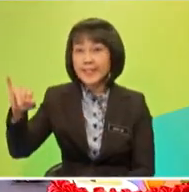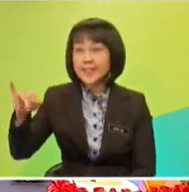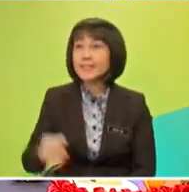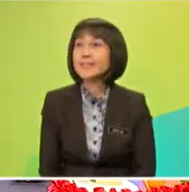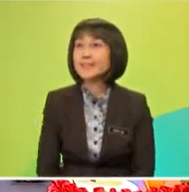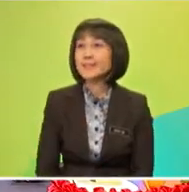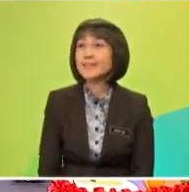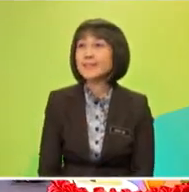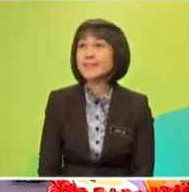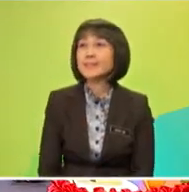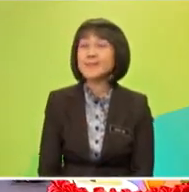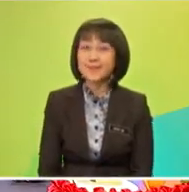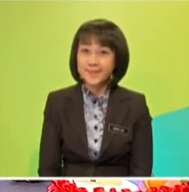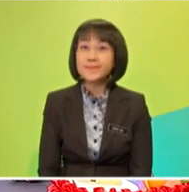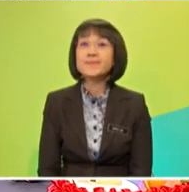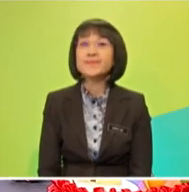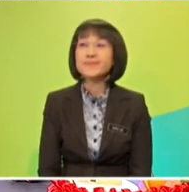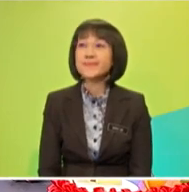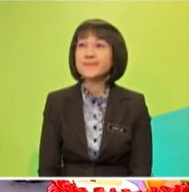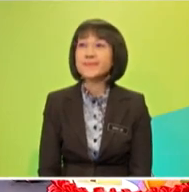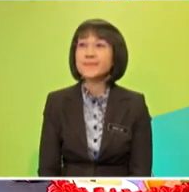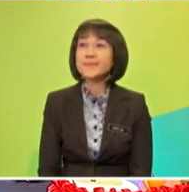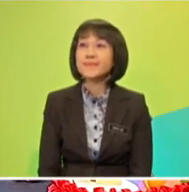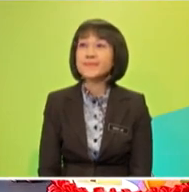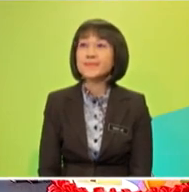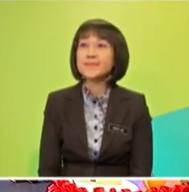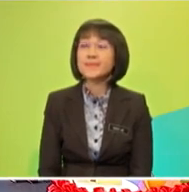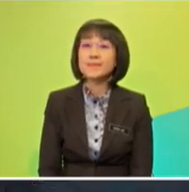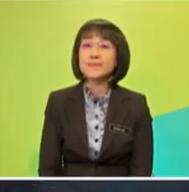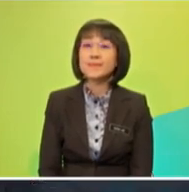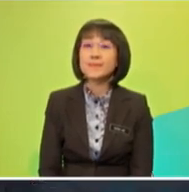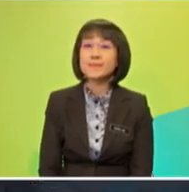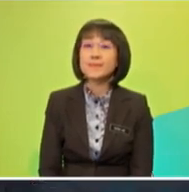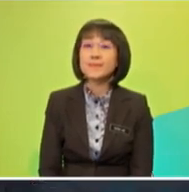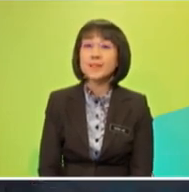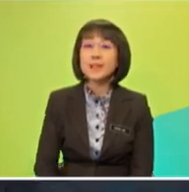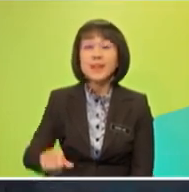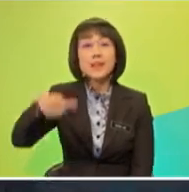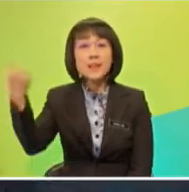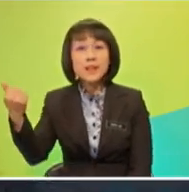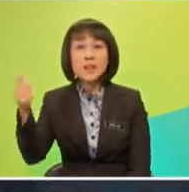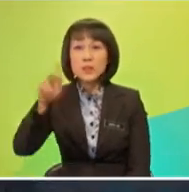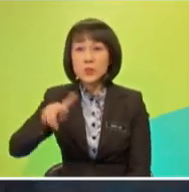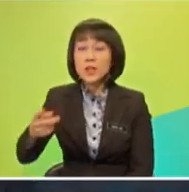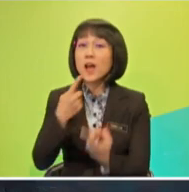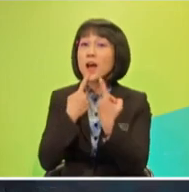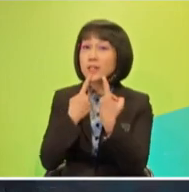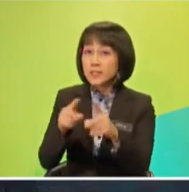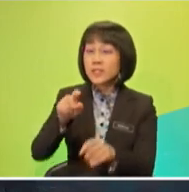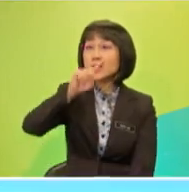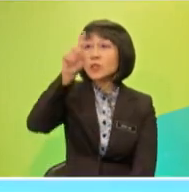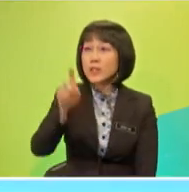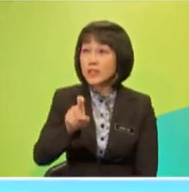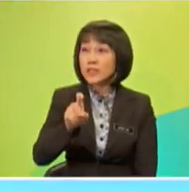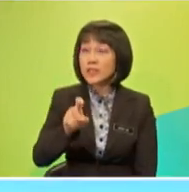And what's he doing? Okay. And another student will answer the question by saying out